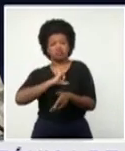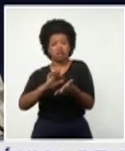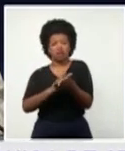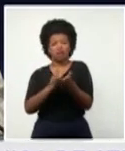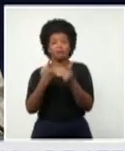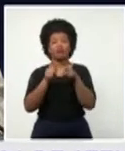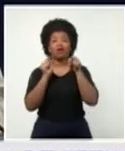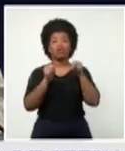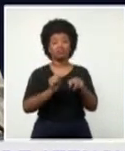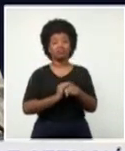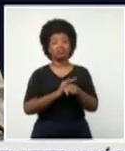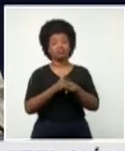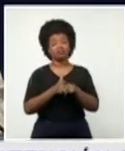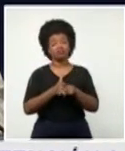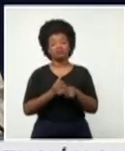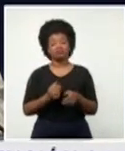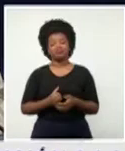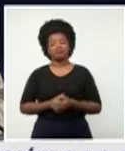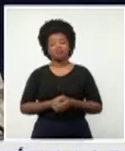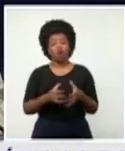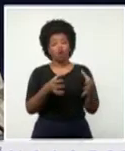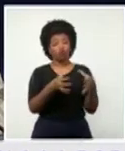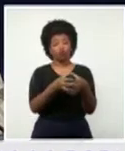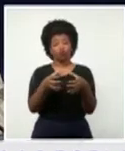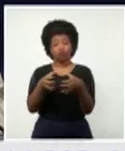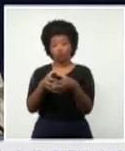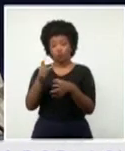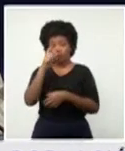disease, even if they are asymptomatic.